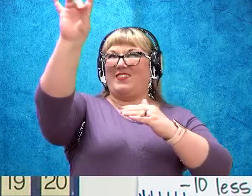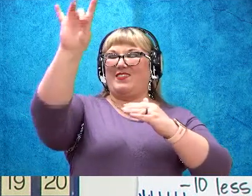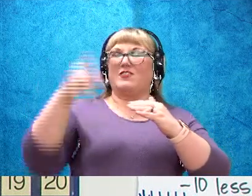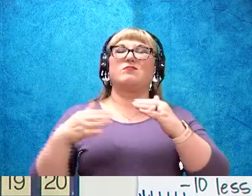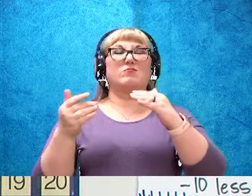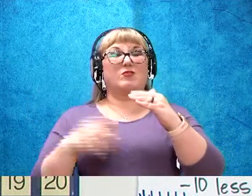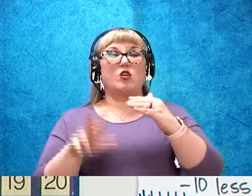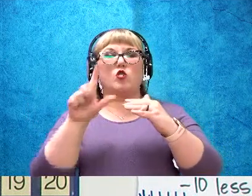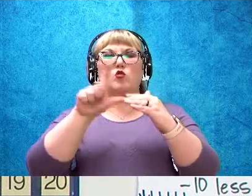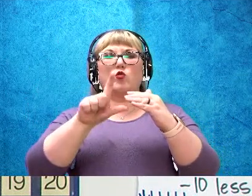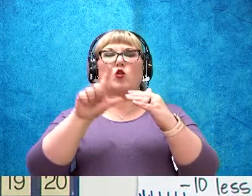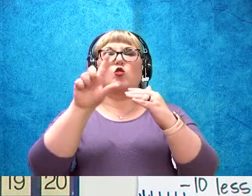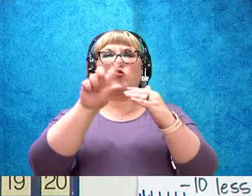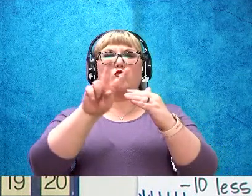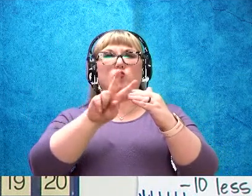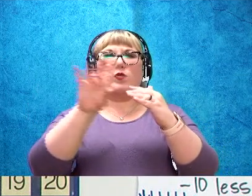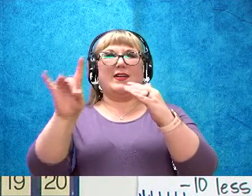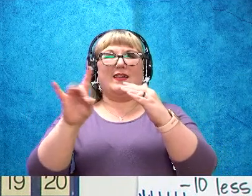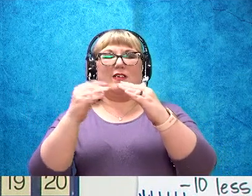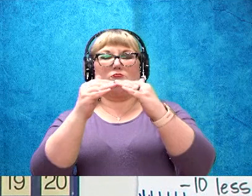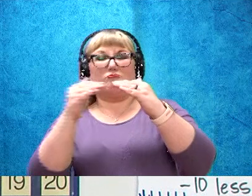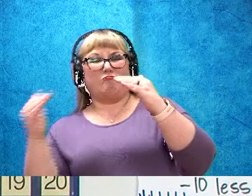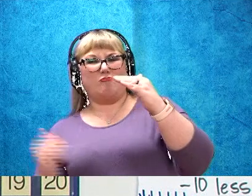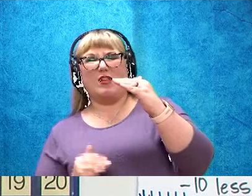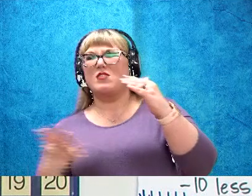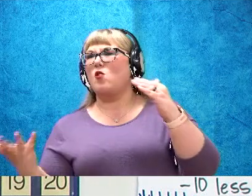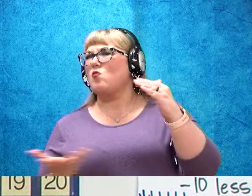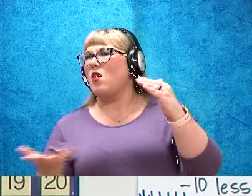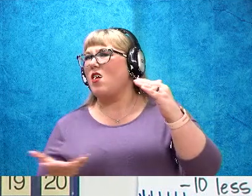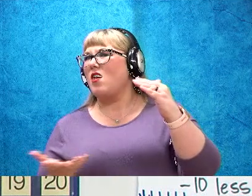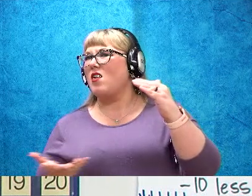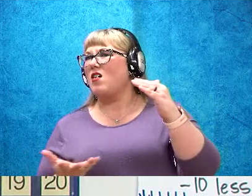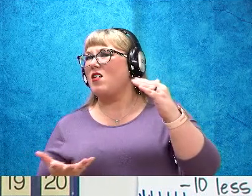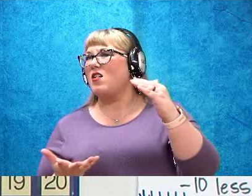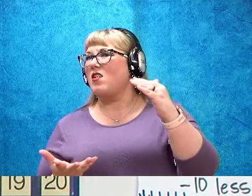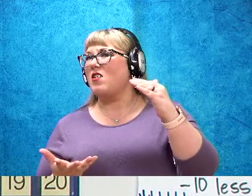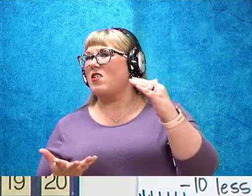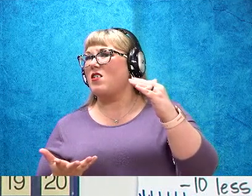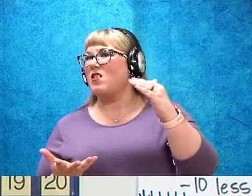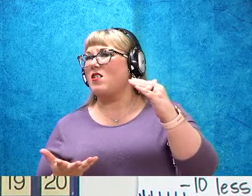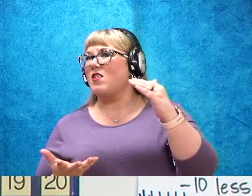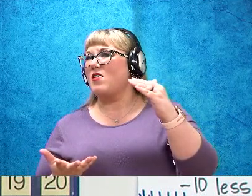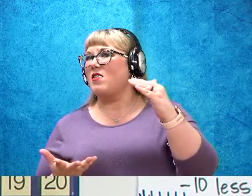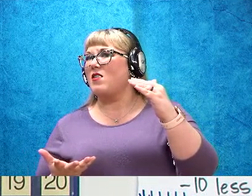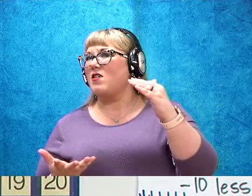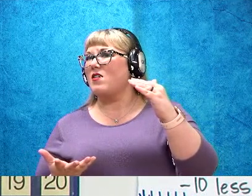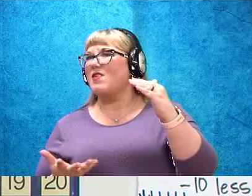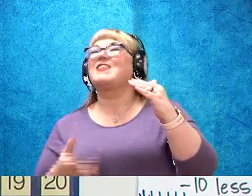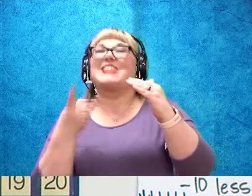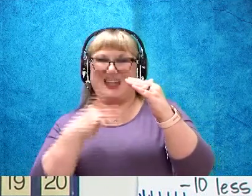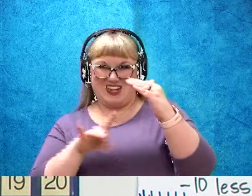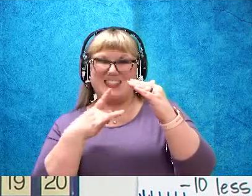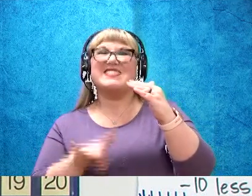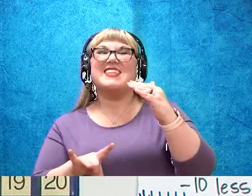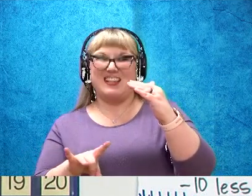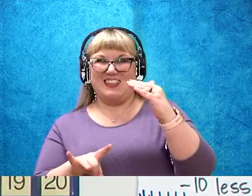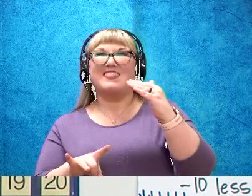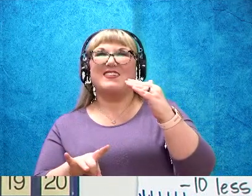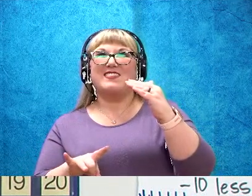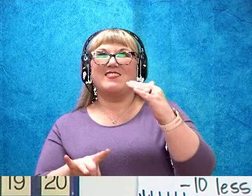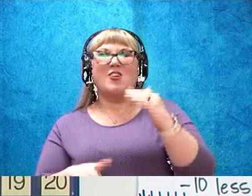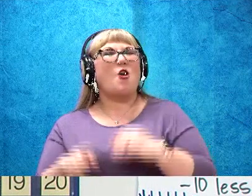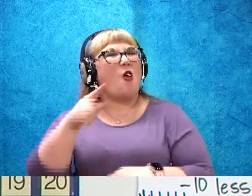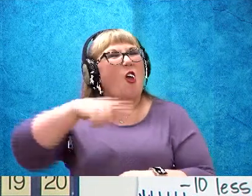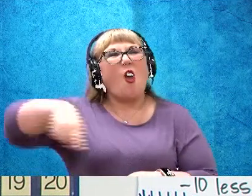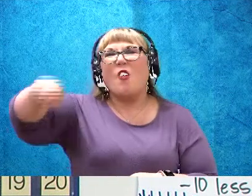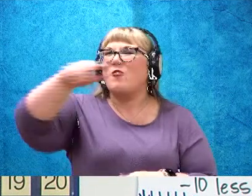2 rods in the tens place. Take away a rod. Now you have 18. I bet all